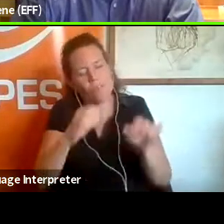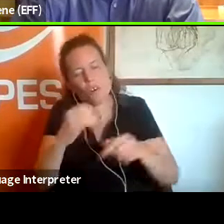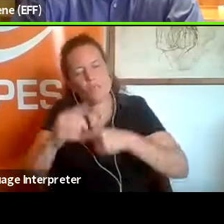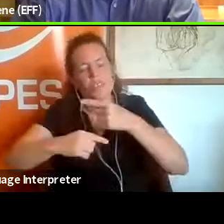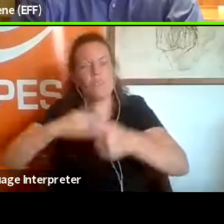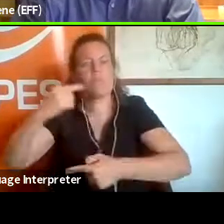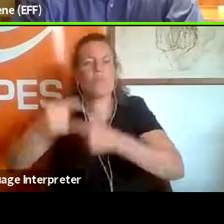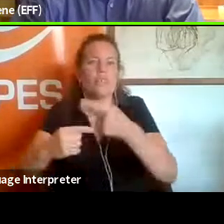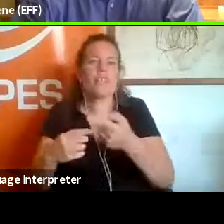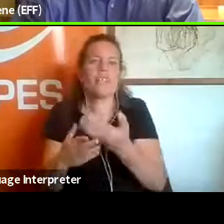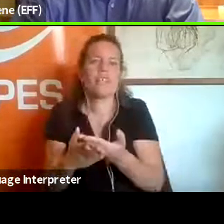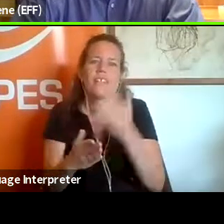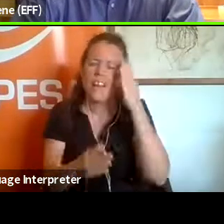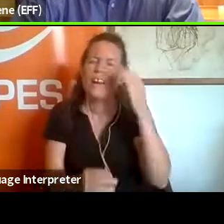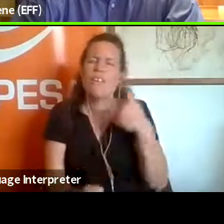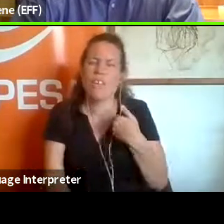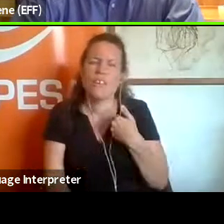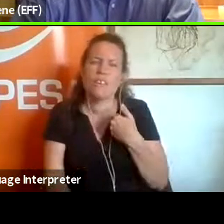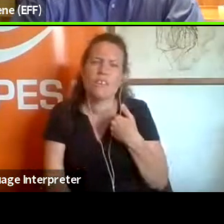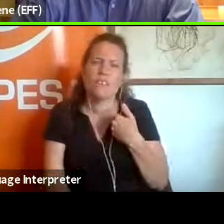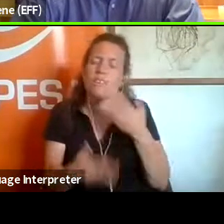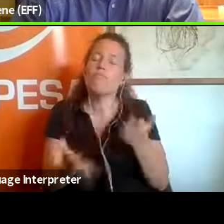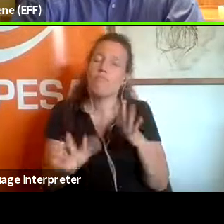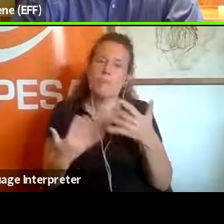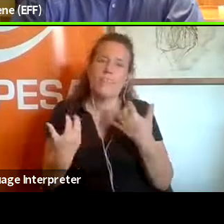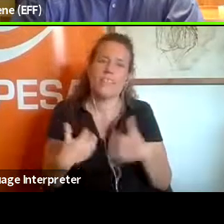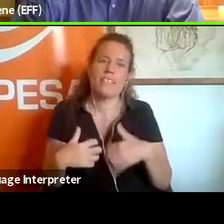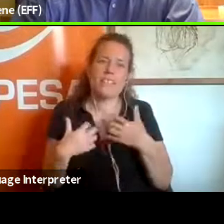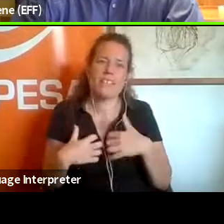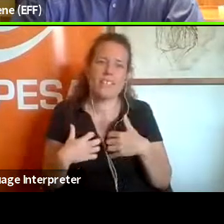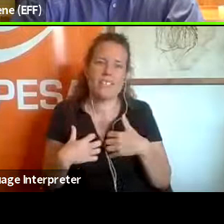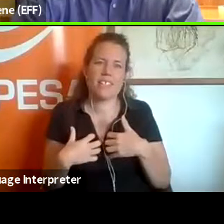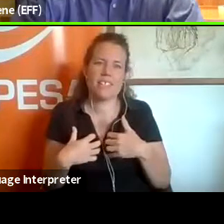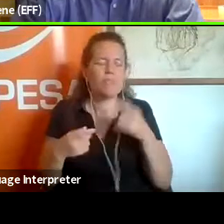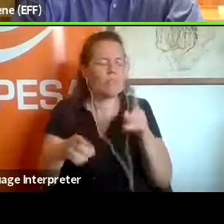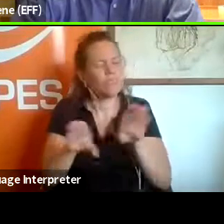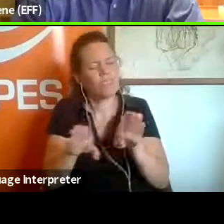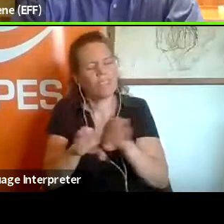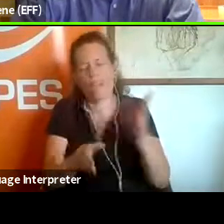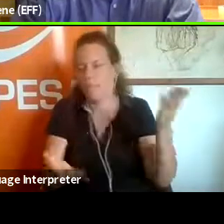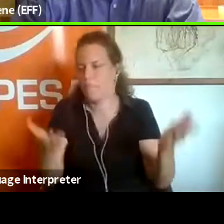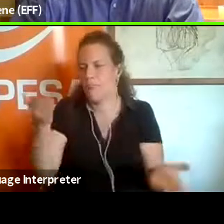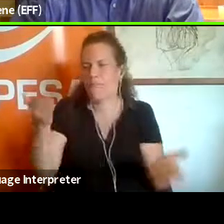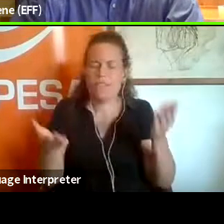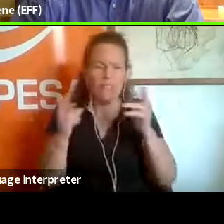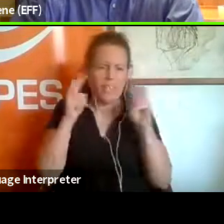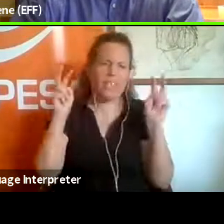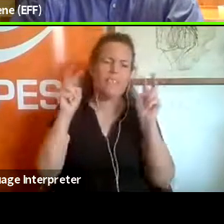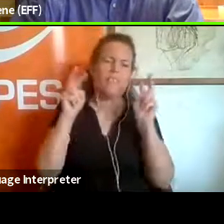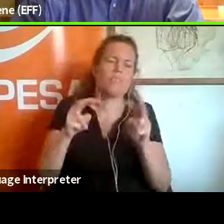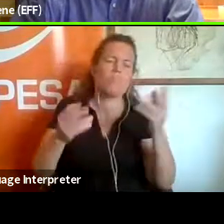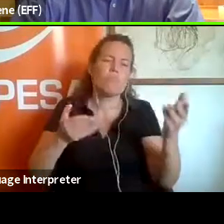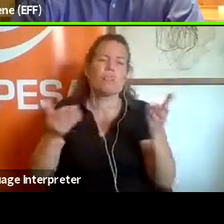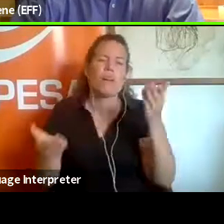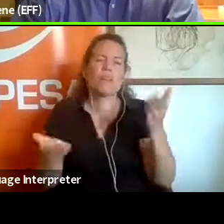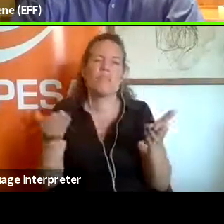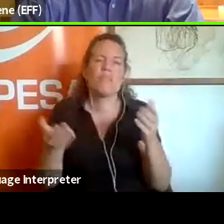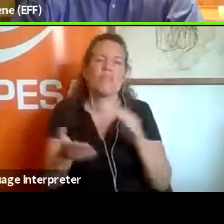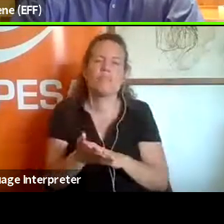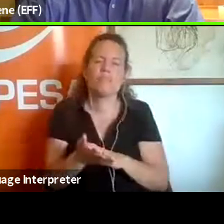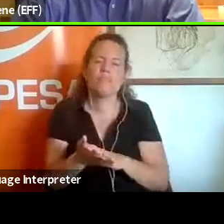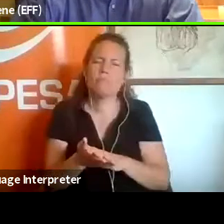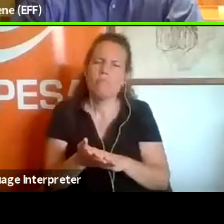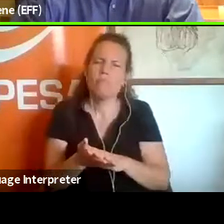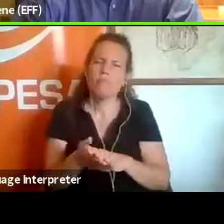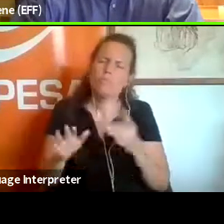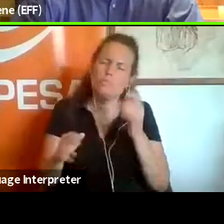as well. And I thought it would be interesting from just a comparative interest perspective to hear, to get some sense